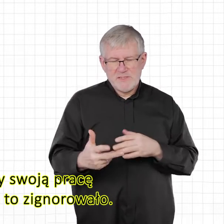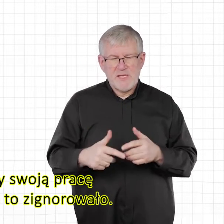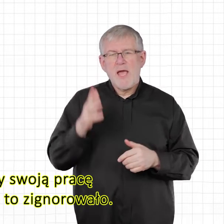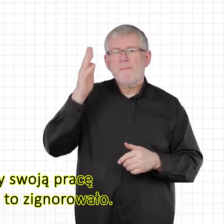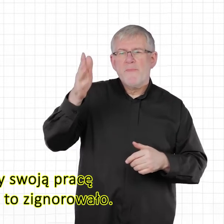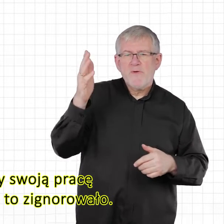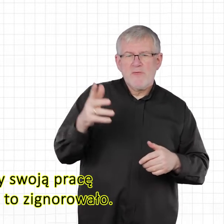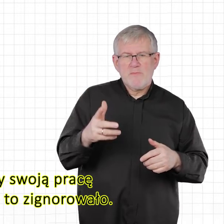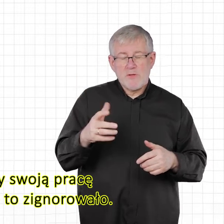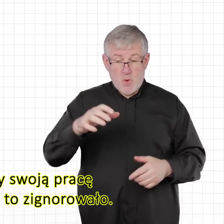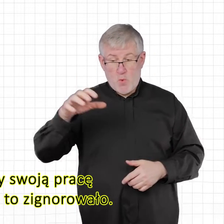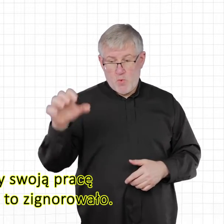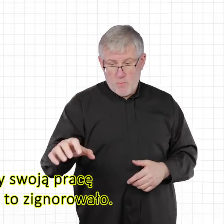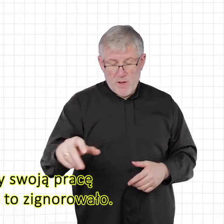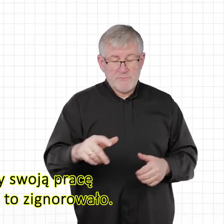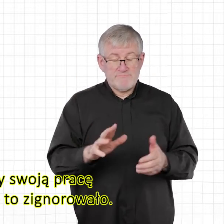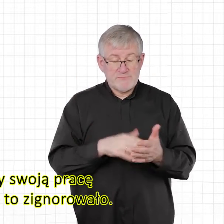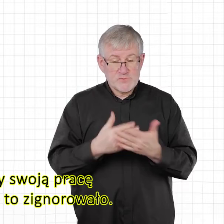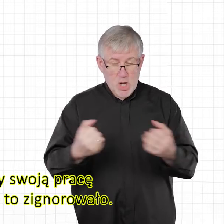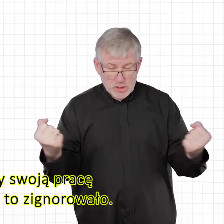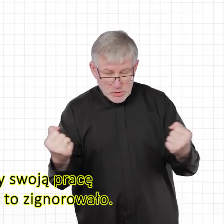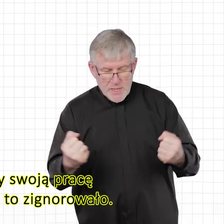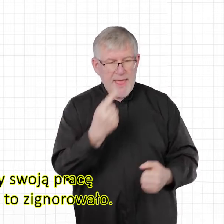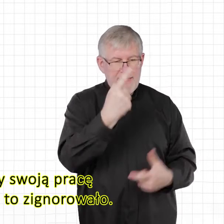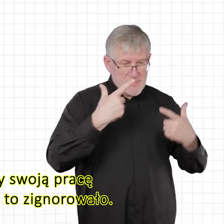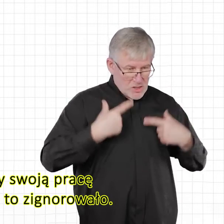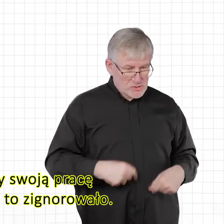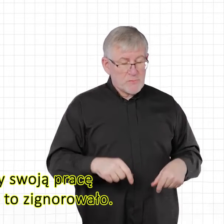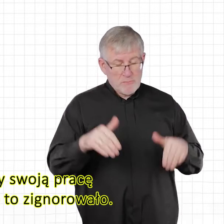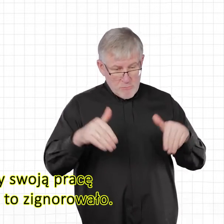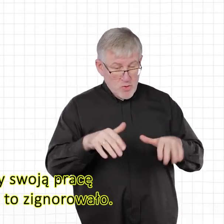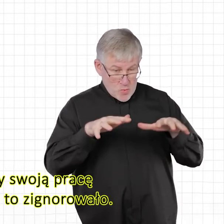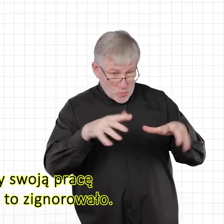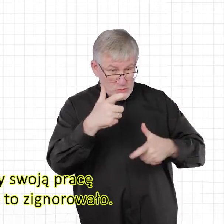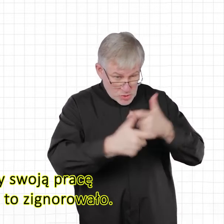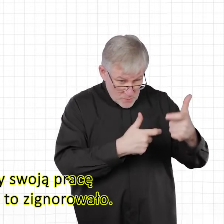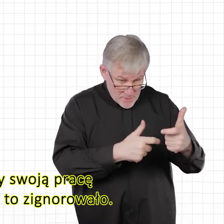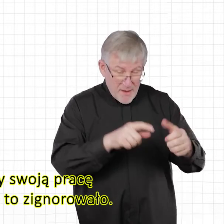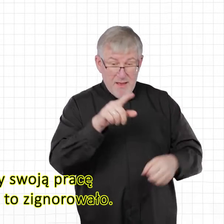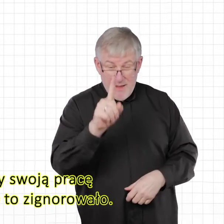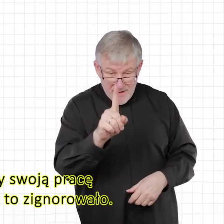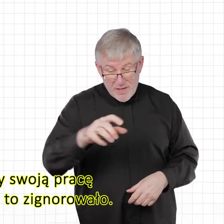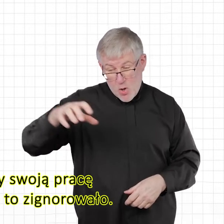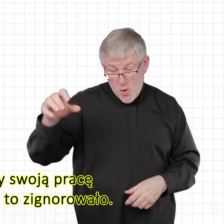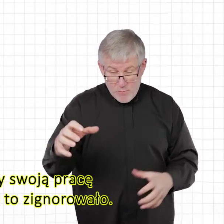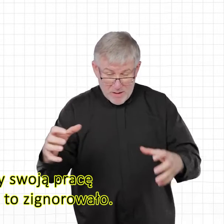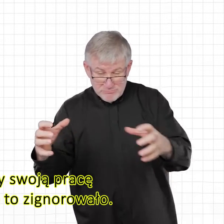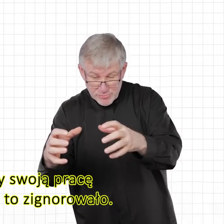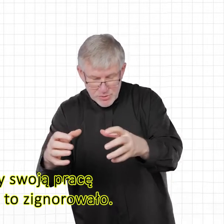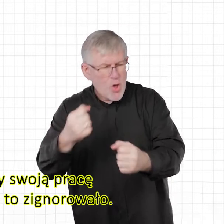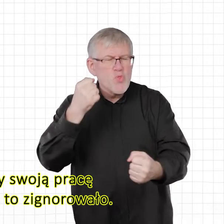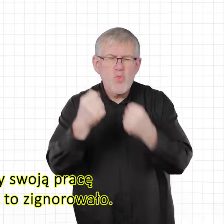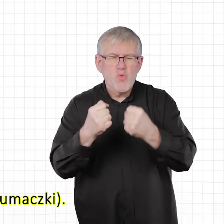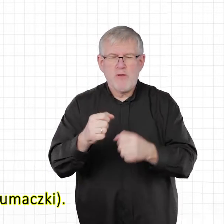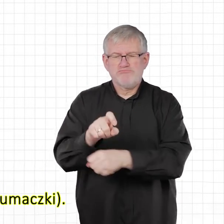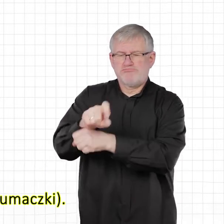women just left their job and walked out, there was no way for the society to look the other